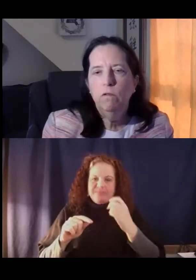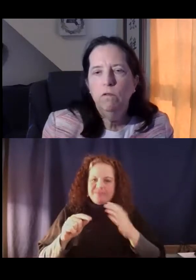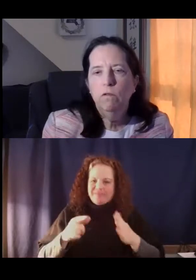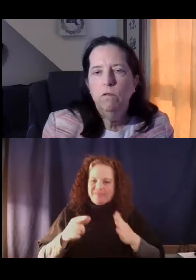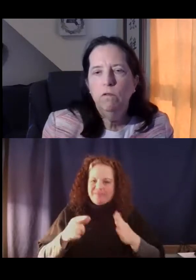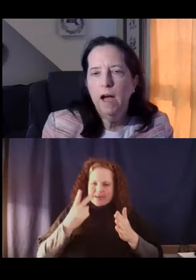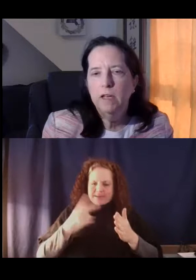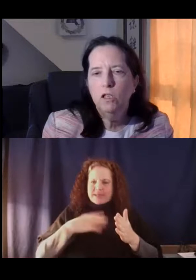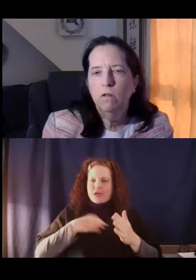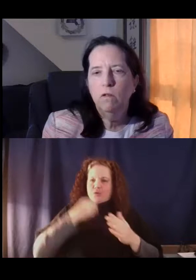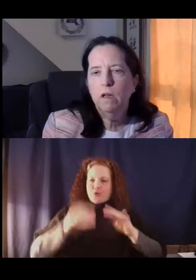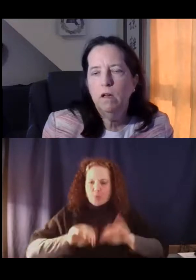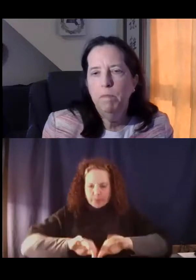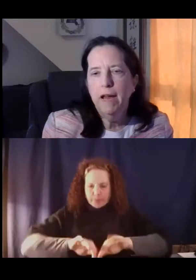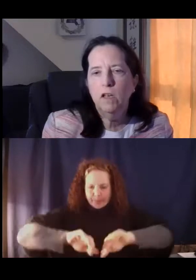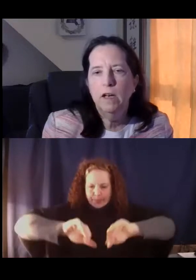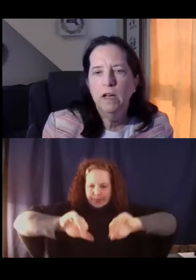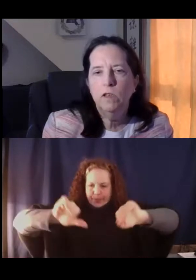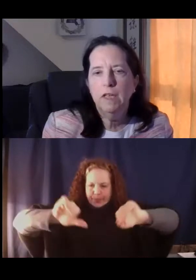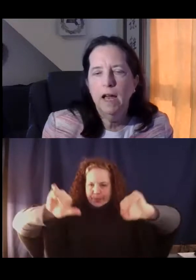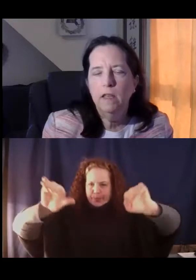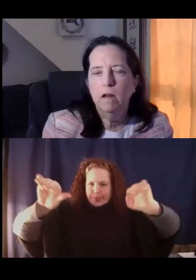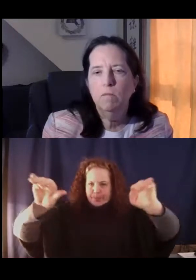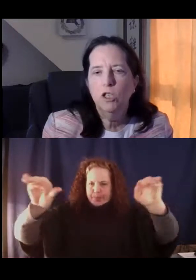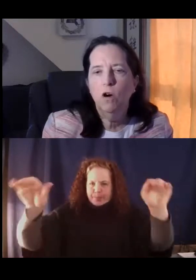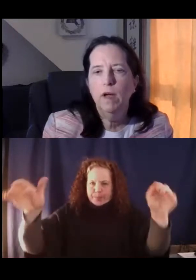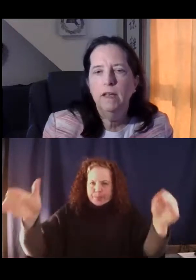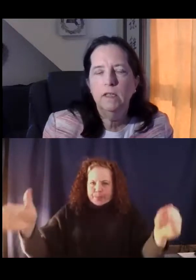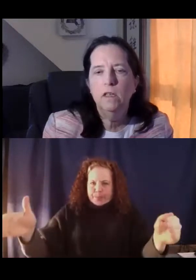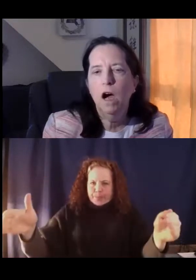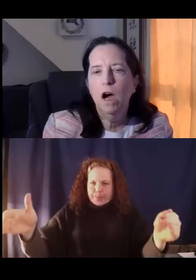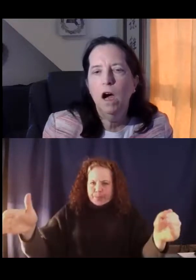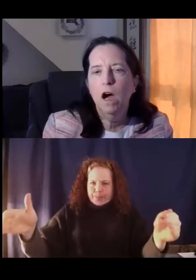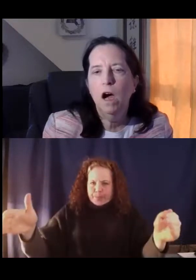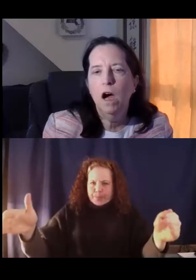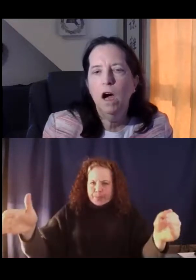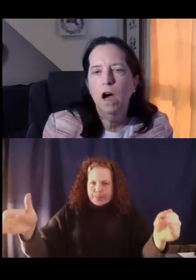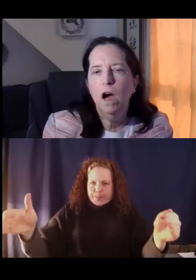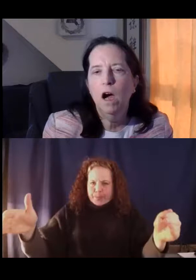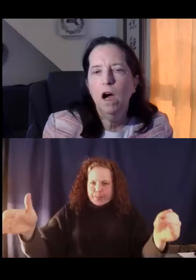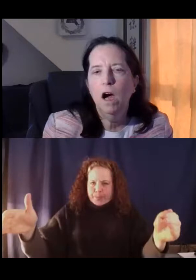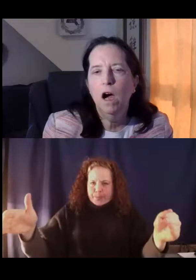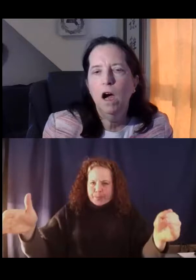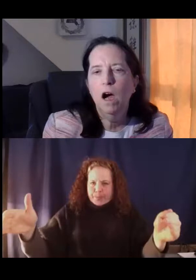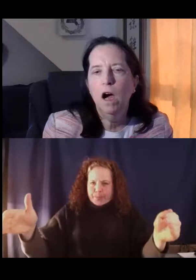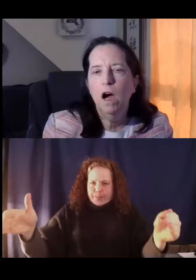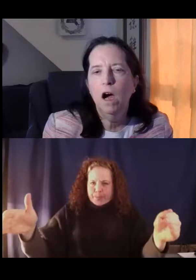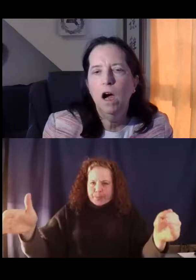two extremely high snowbanks on either side of them. So it's not,